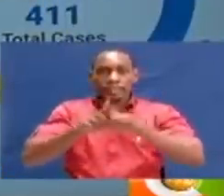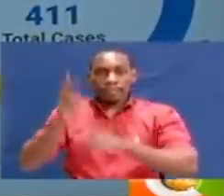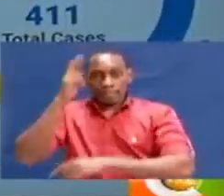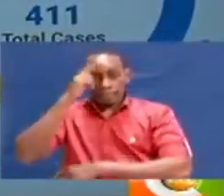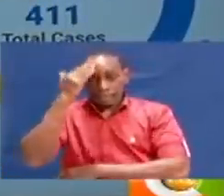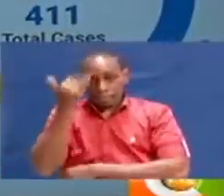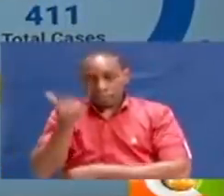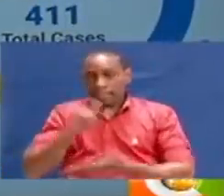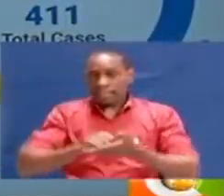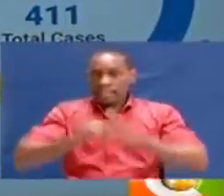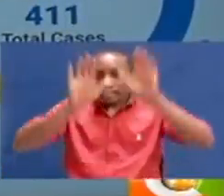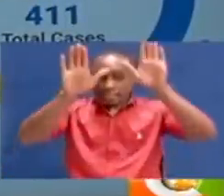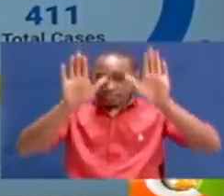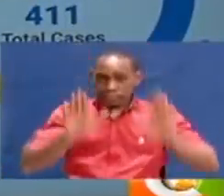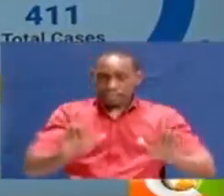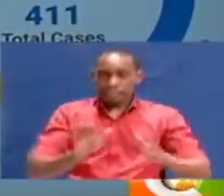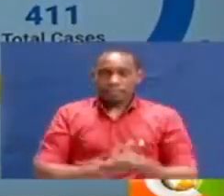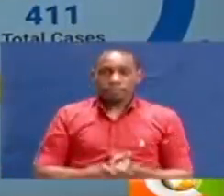this is important.